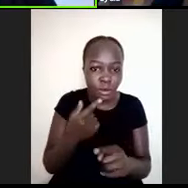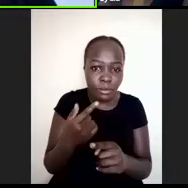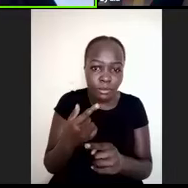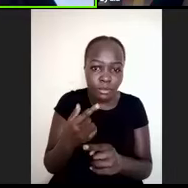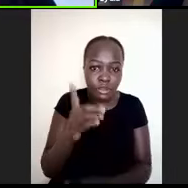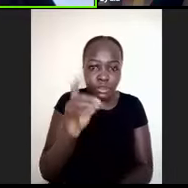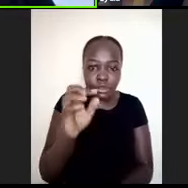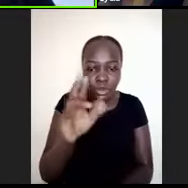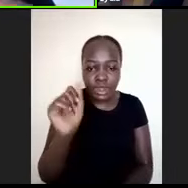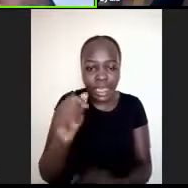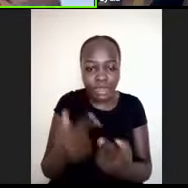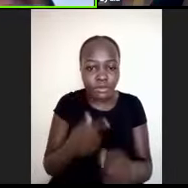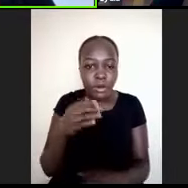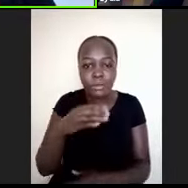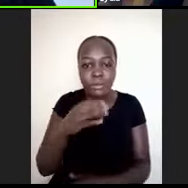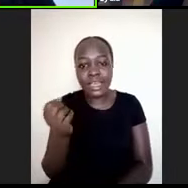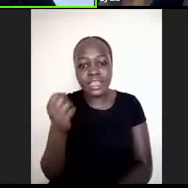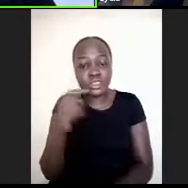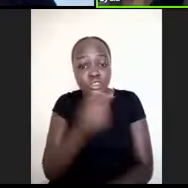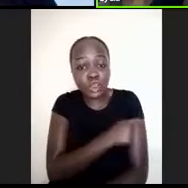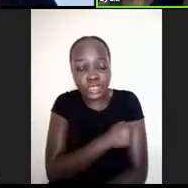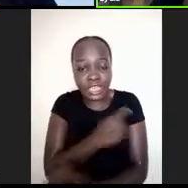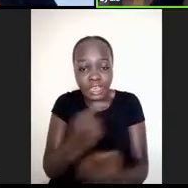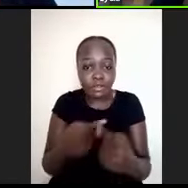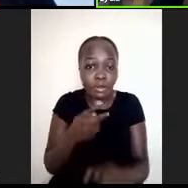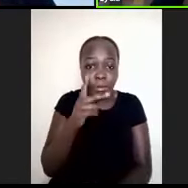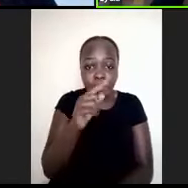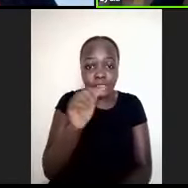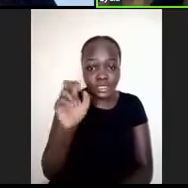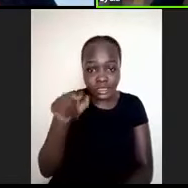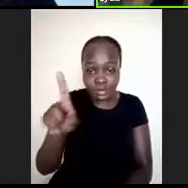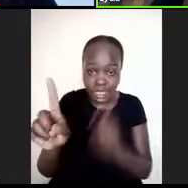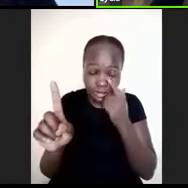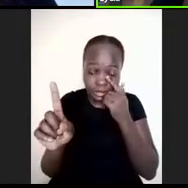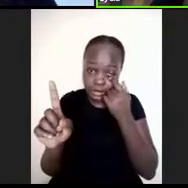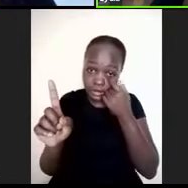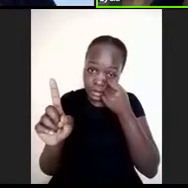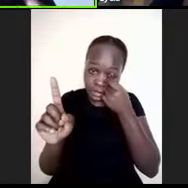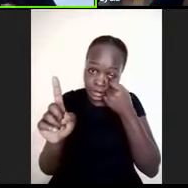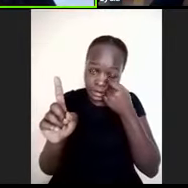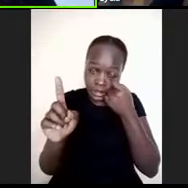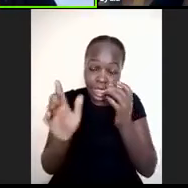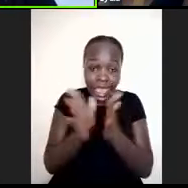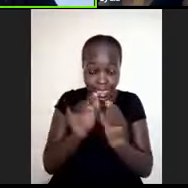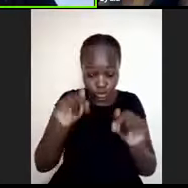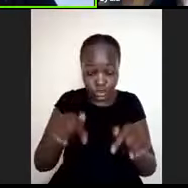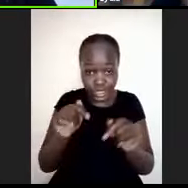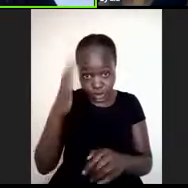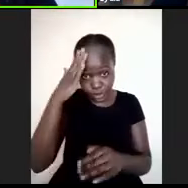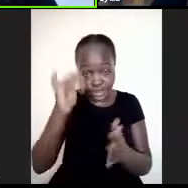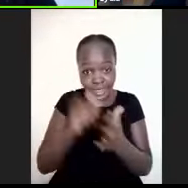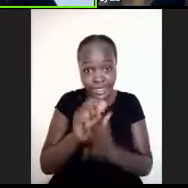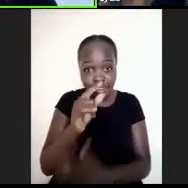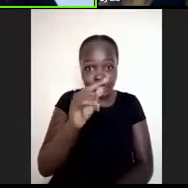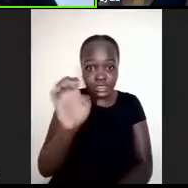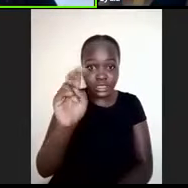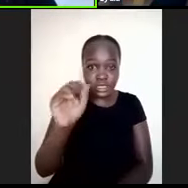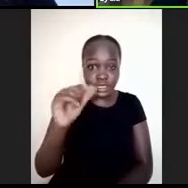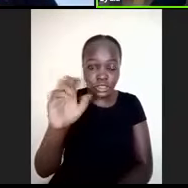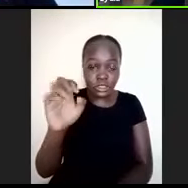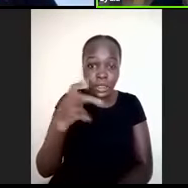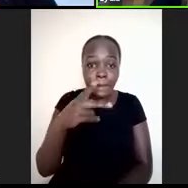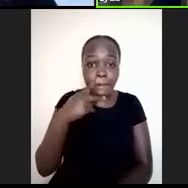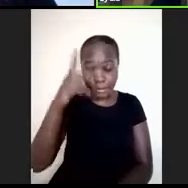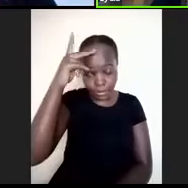from a mother. We have heard from teens themselves. And today, being that the teenage parent to parent